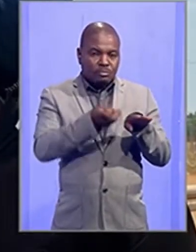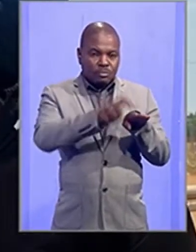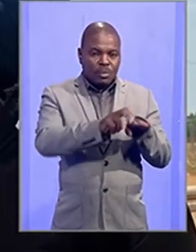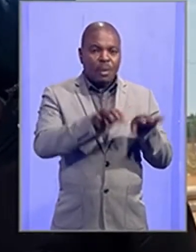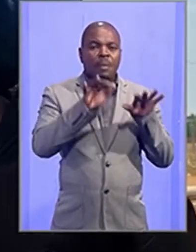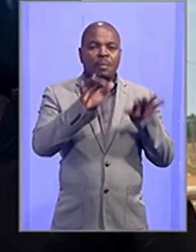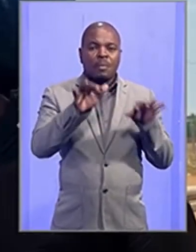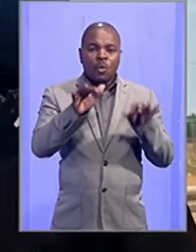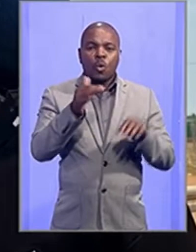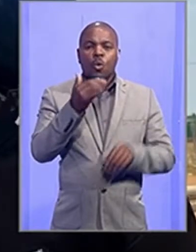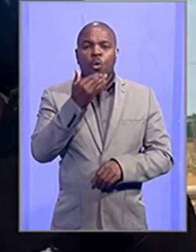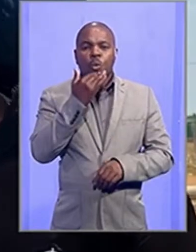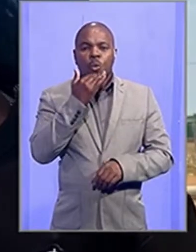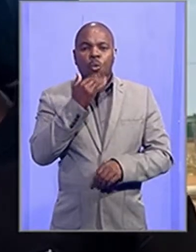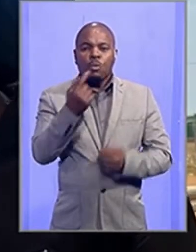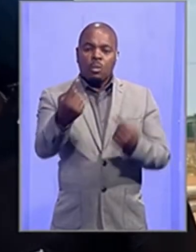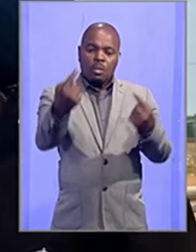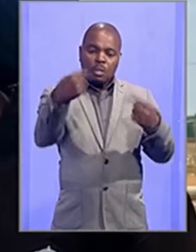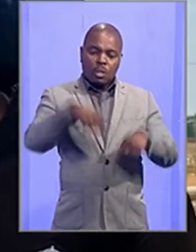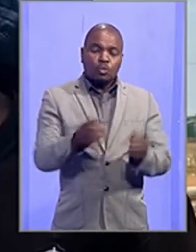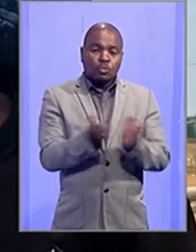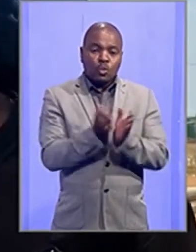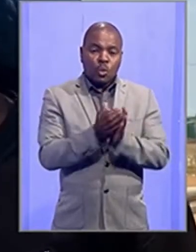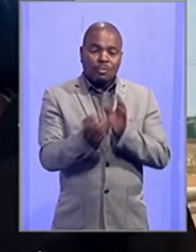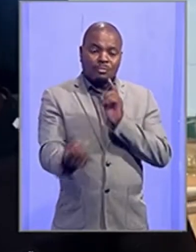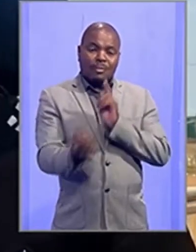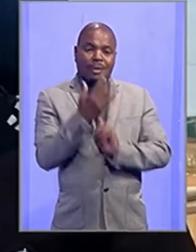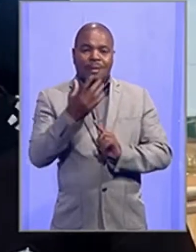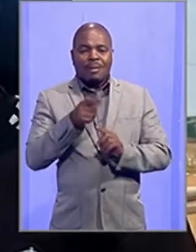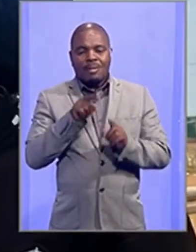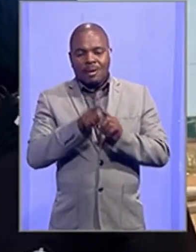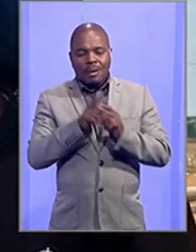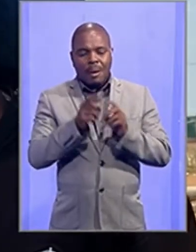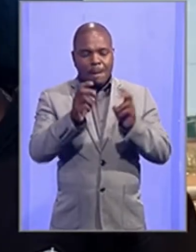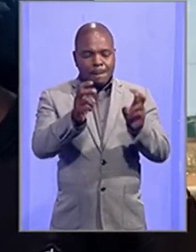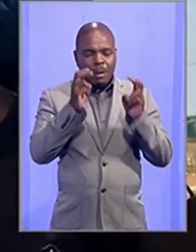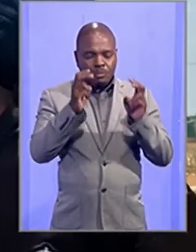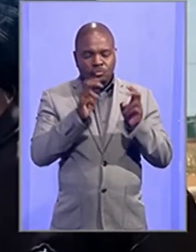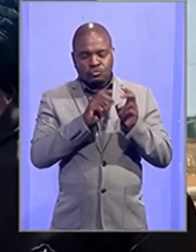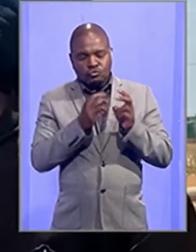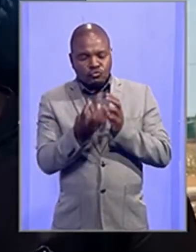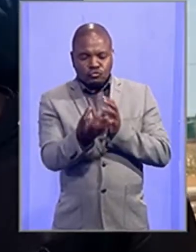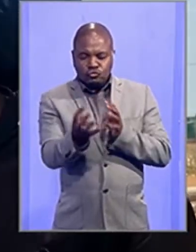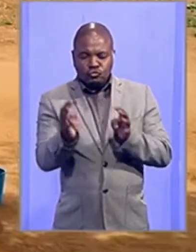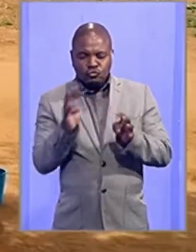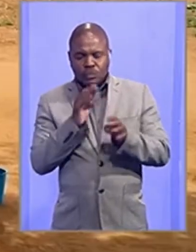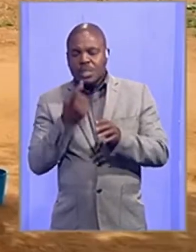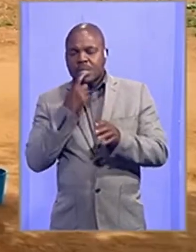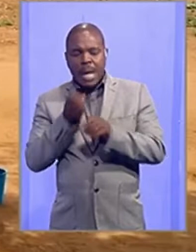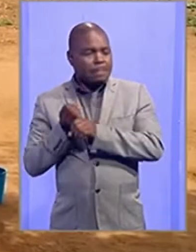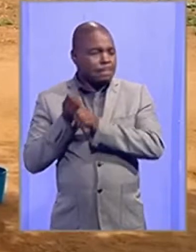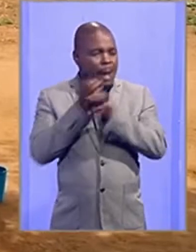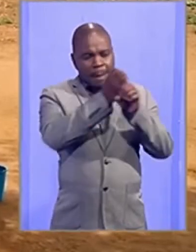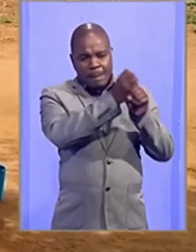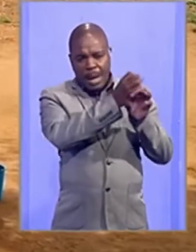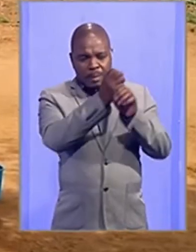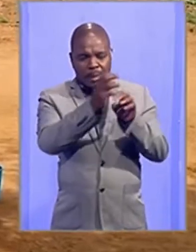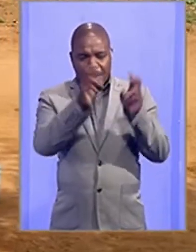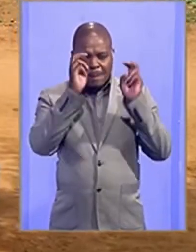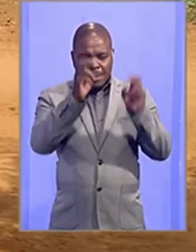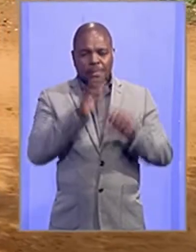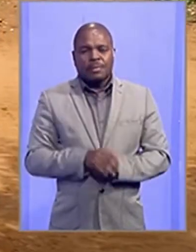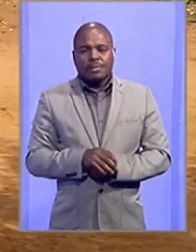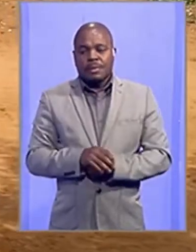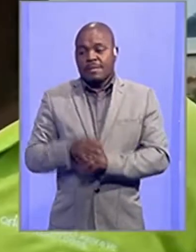came to our school to attack us, they surround our bus and throw stone inside our bus. Batswadi le bona ga ba di